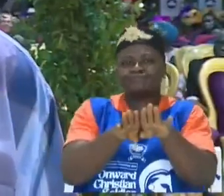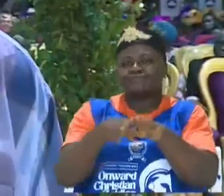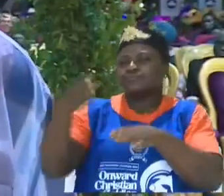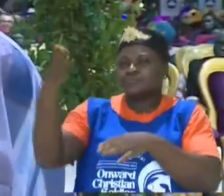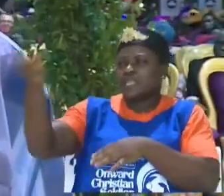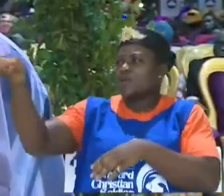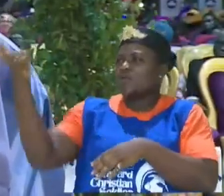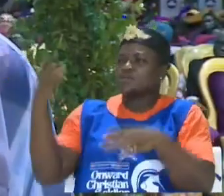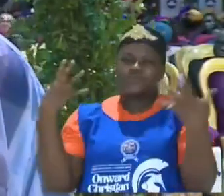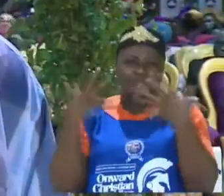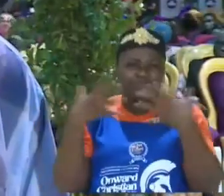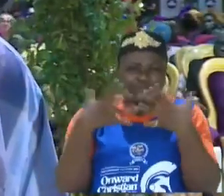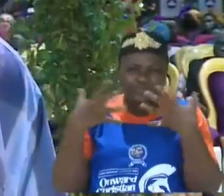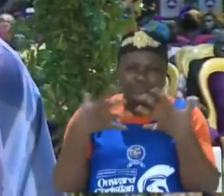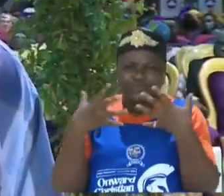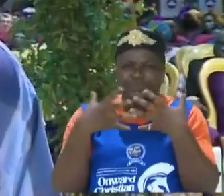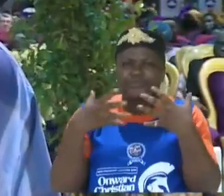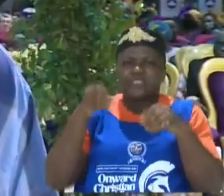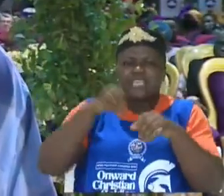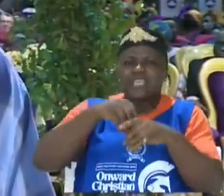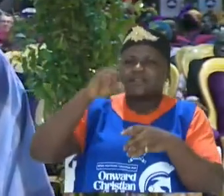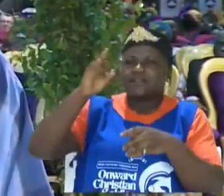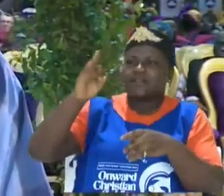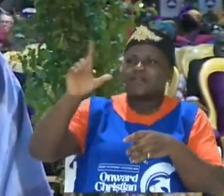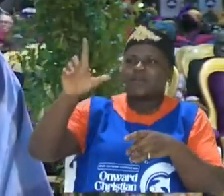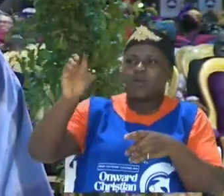fear in Florida.